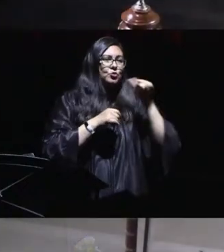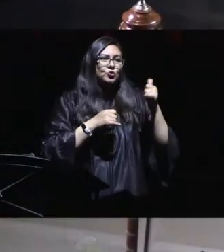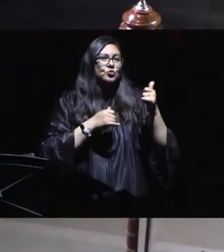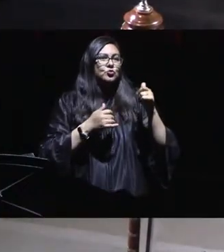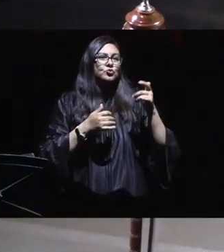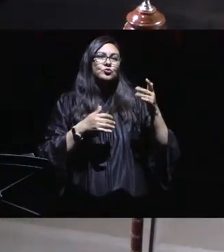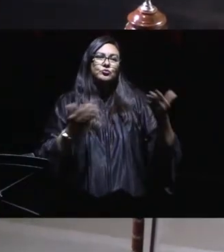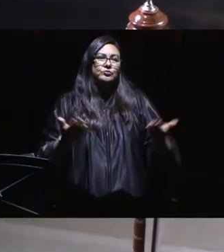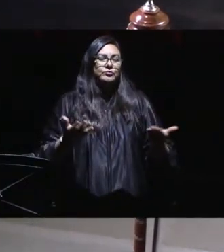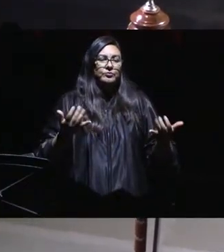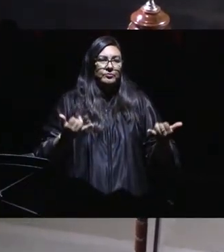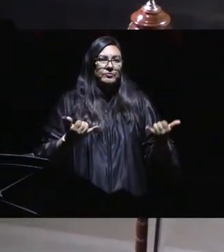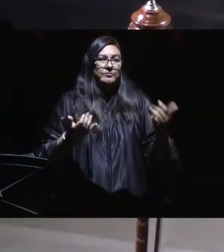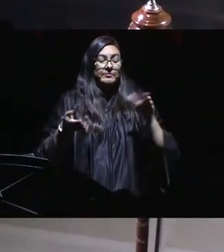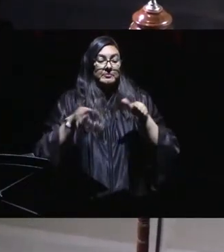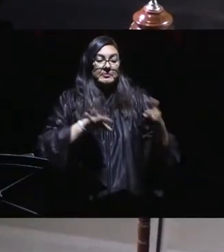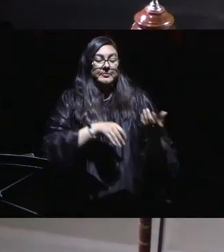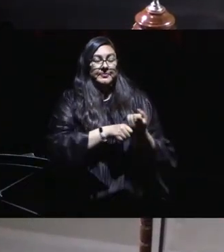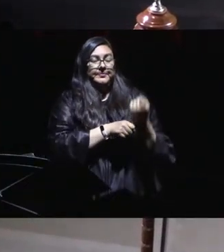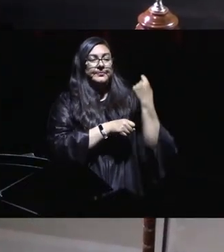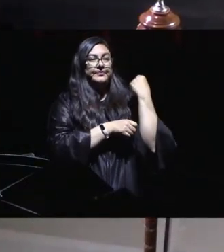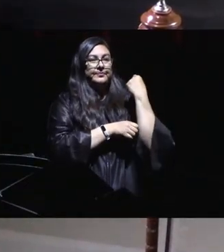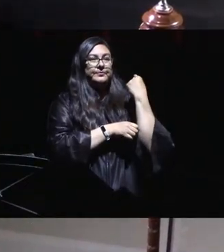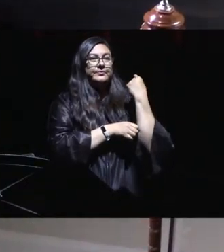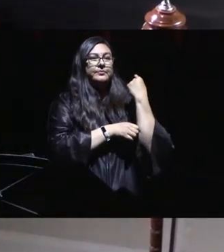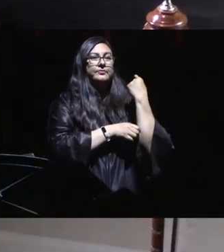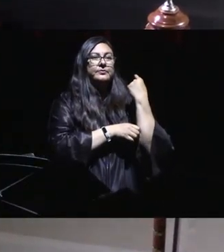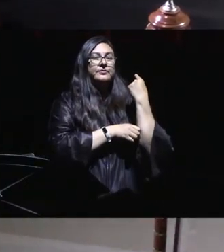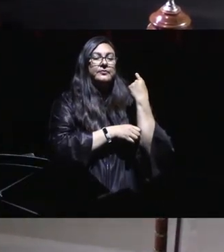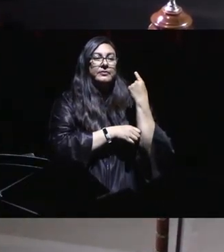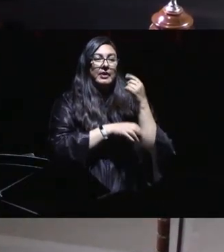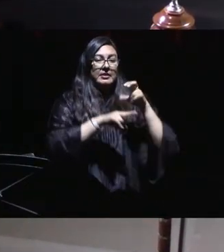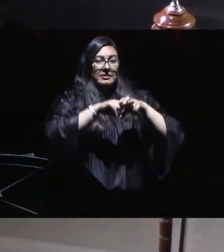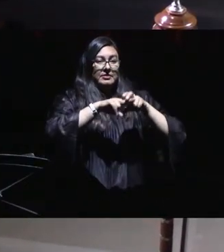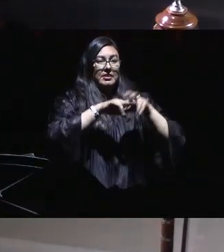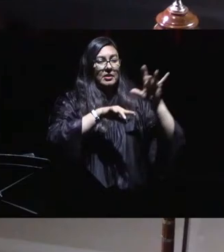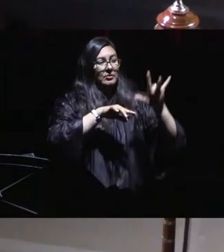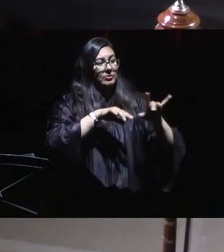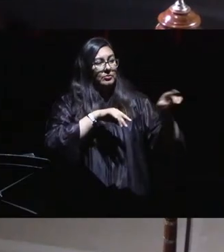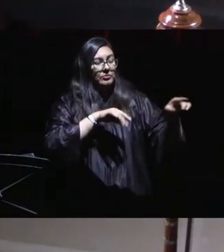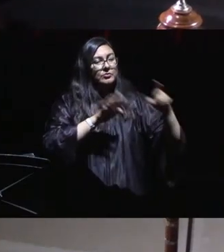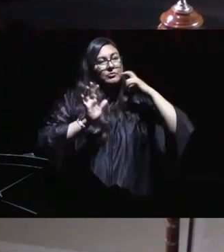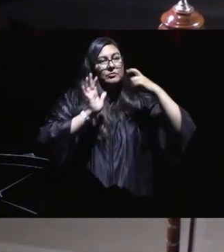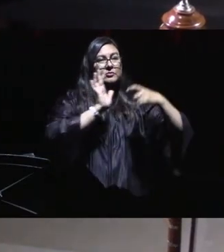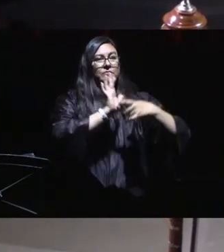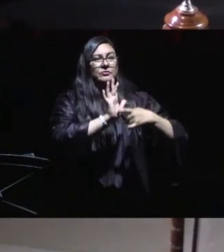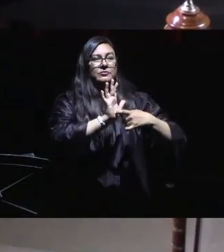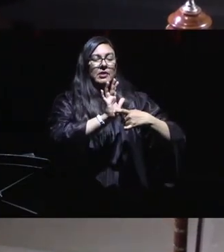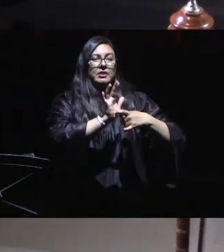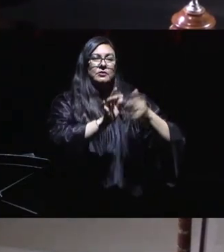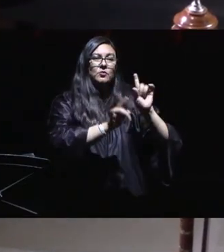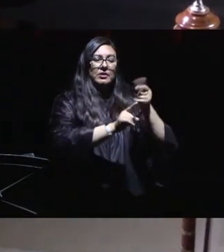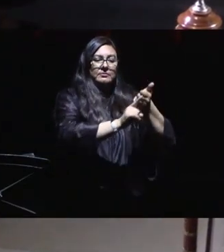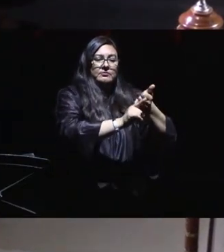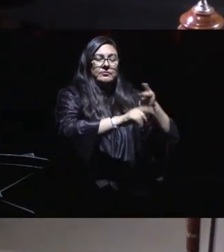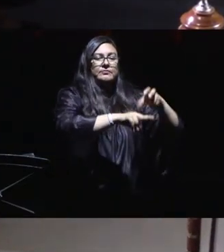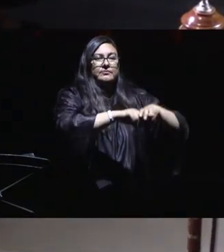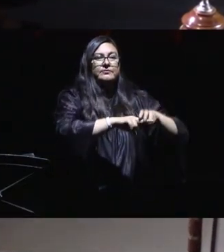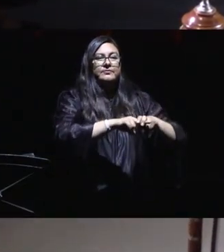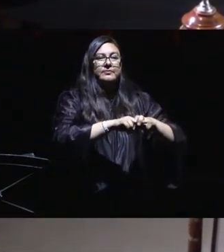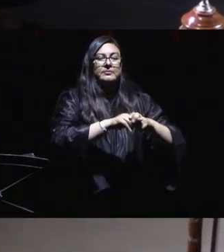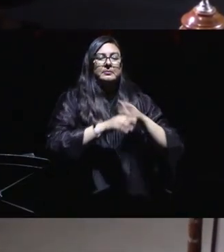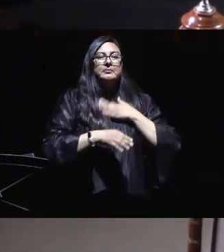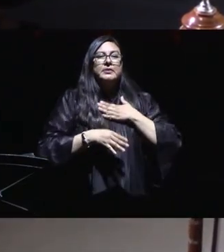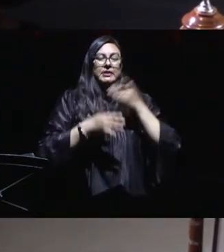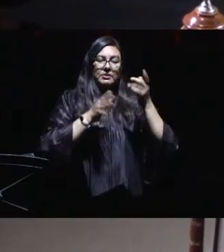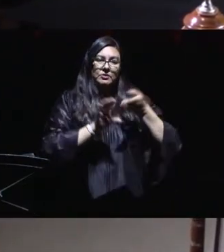with us and have passed away this last year. The empty seat below represents the chair they would have sat in. Please